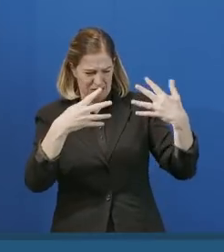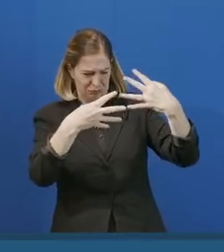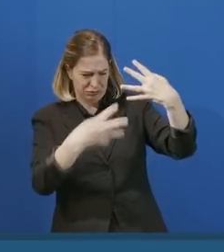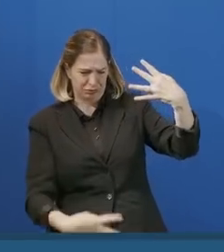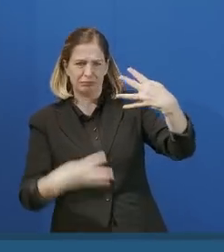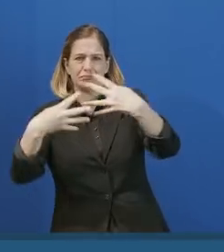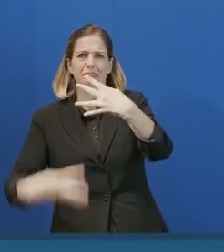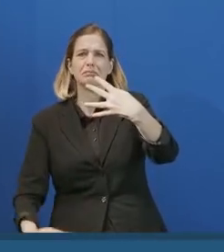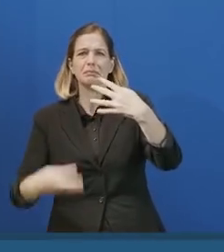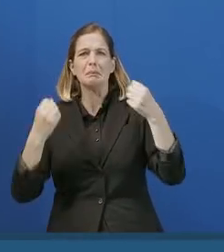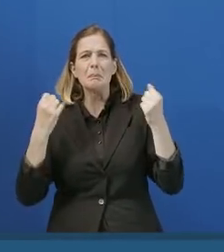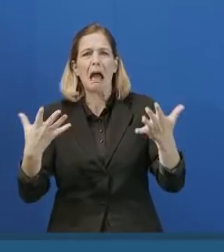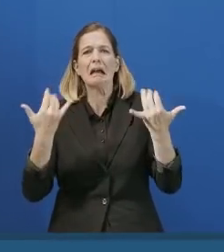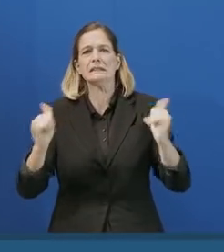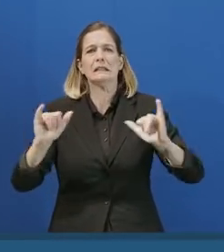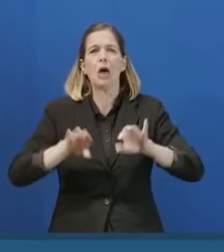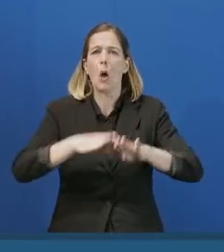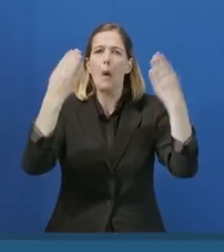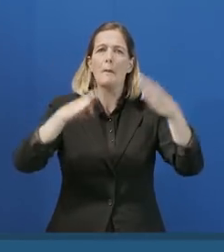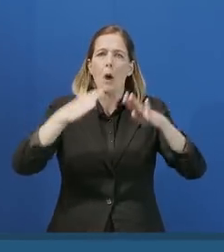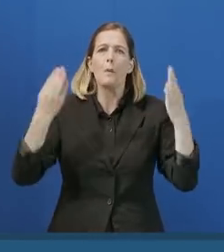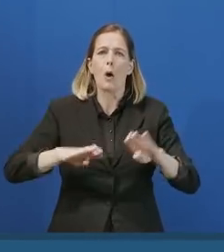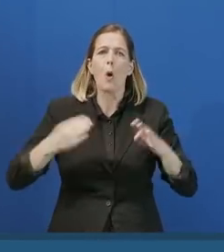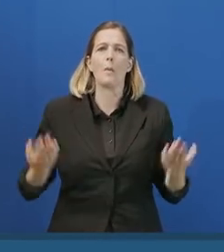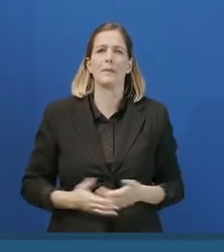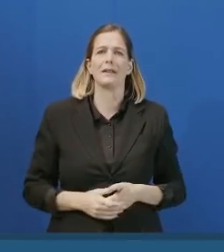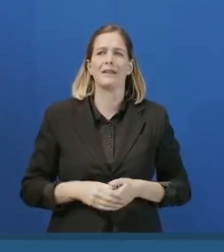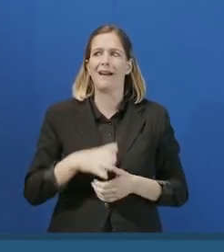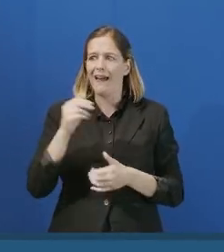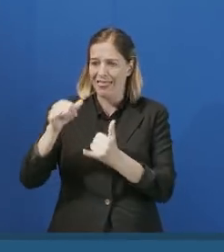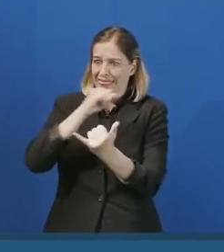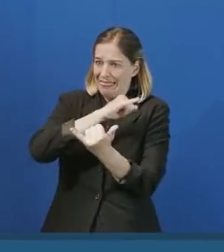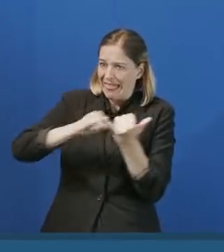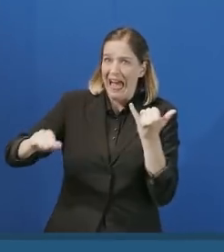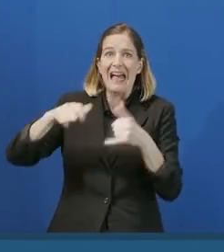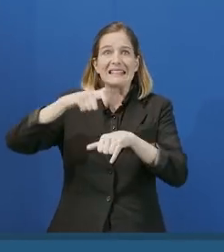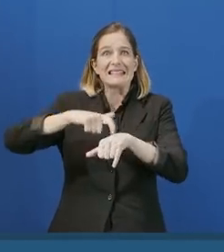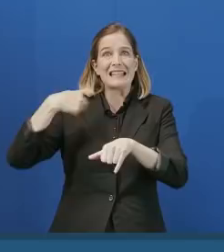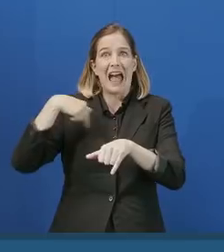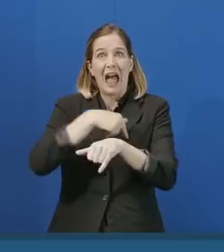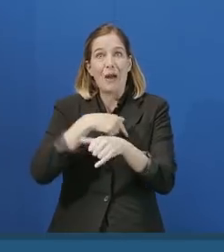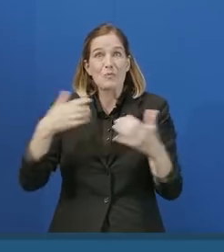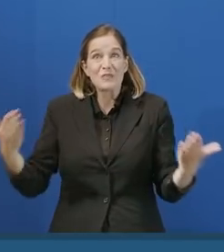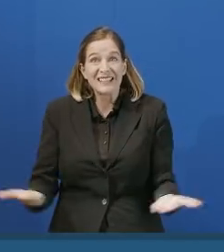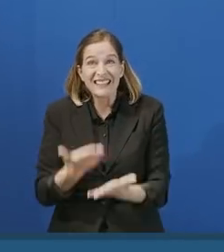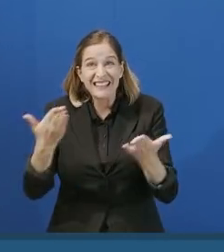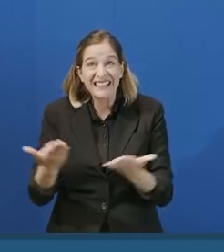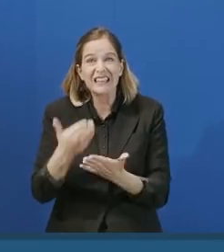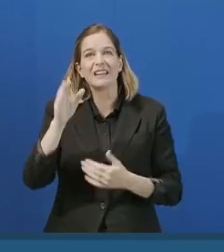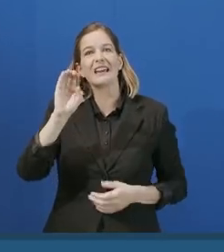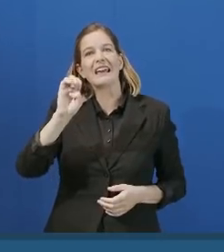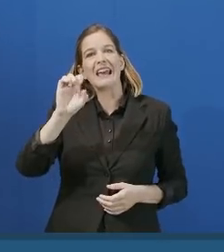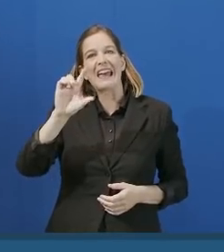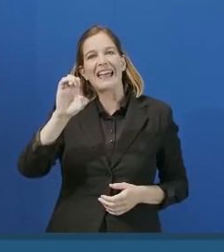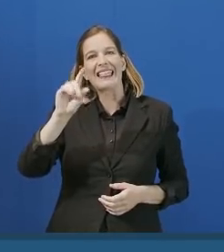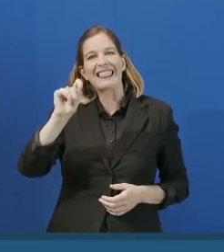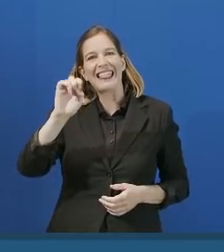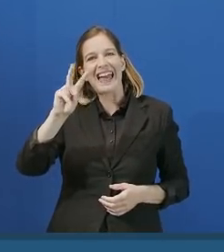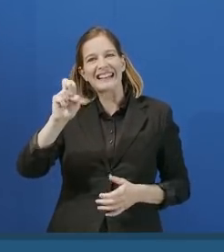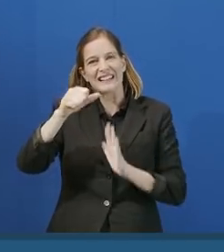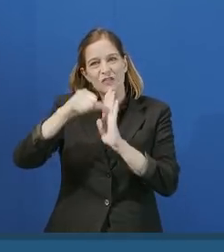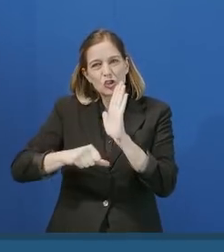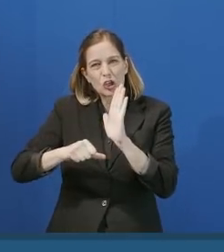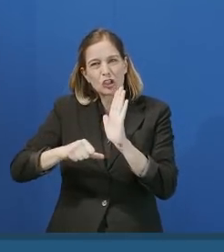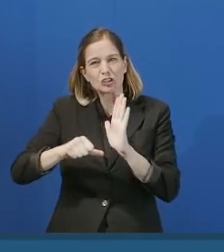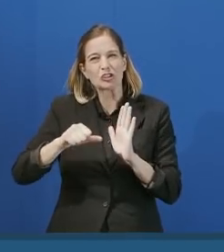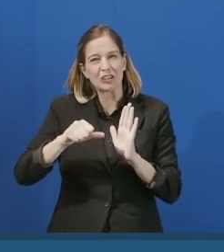and at our last meeting, elective surgeries were reopened. So I want you to know, as much as we need to